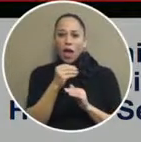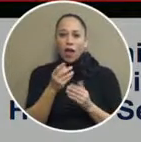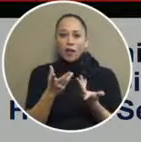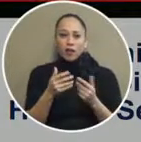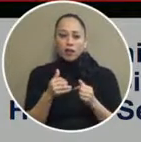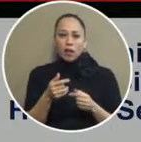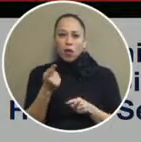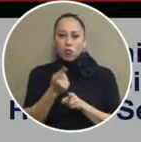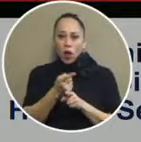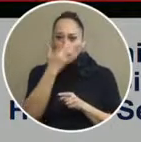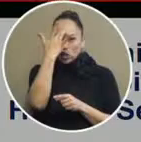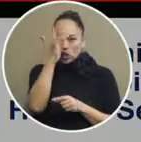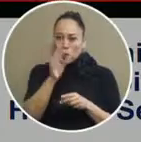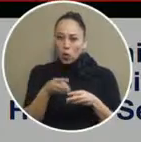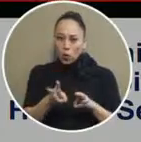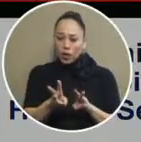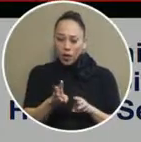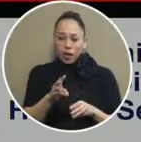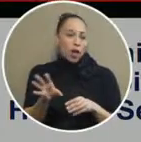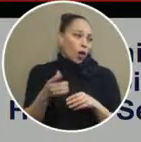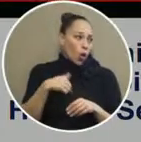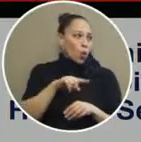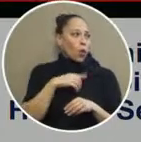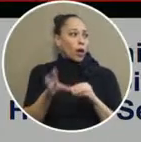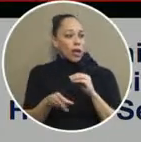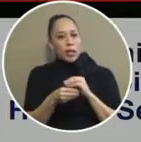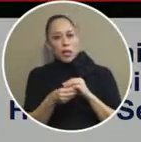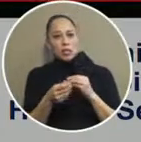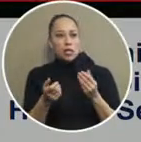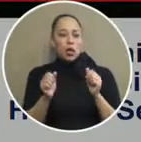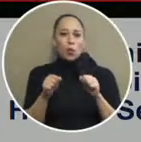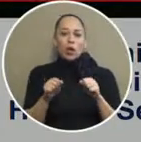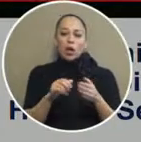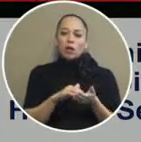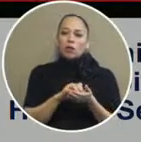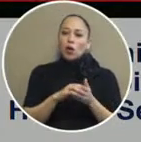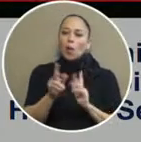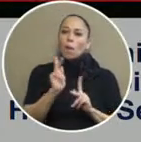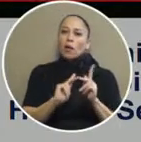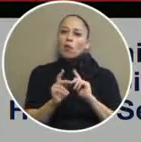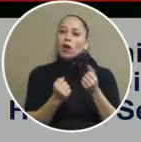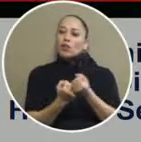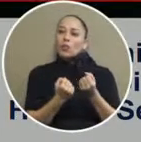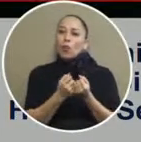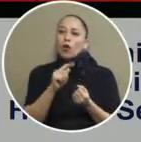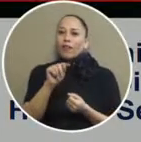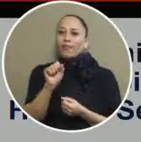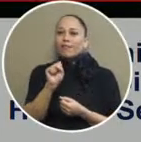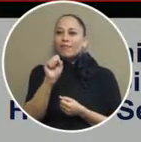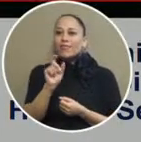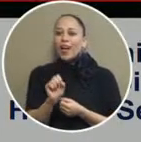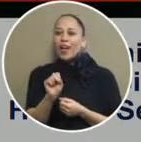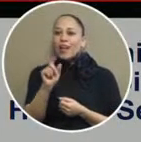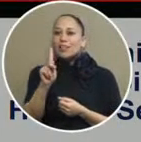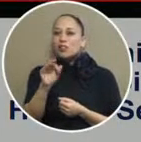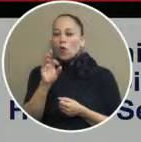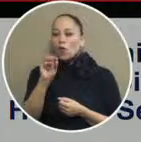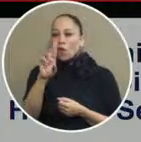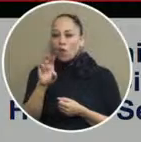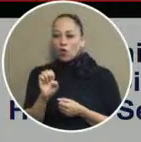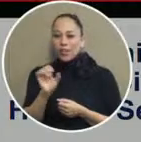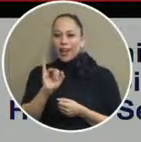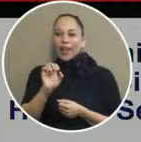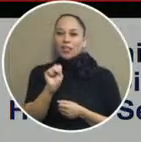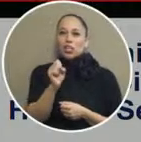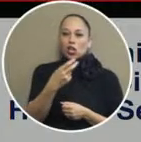way. We additionally convened a vulnerable population support task force that included